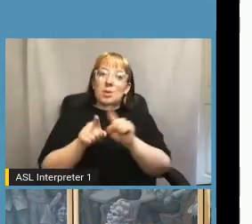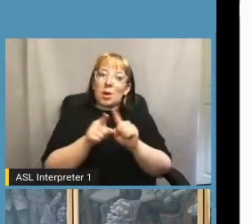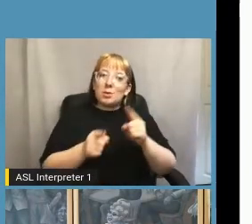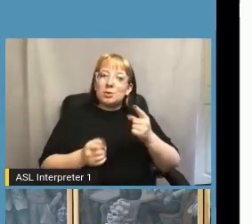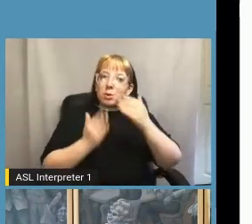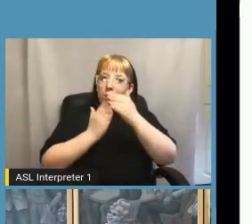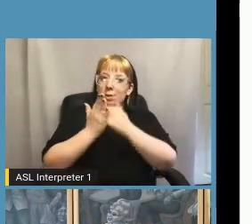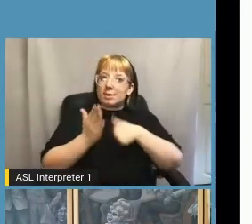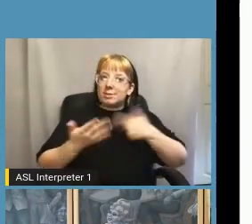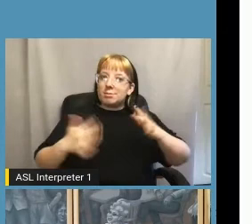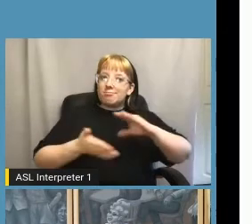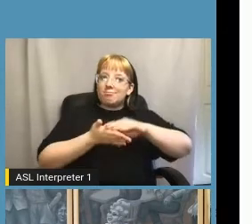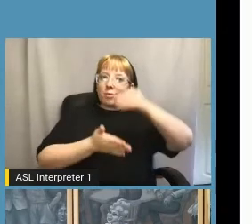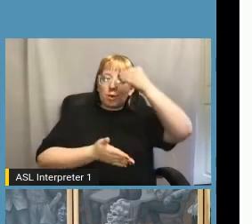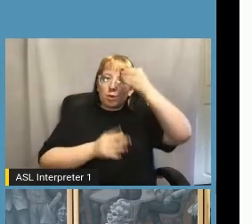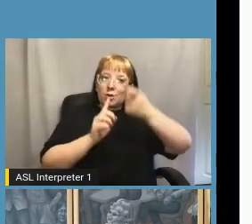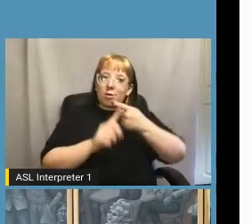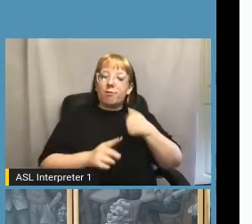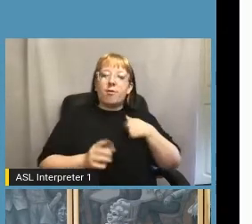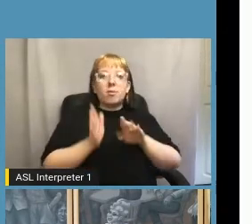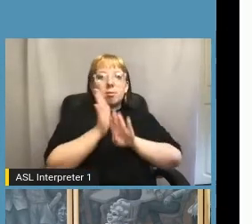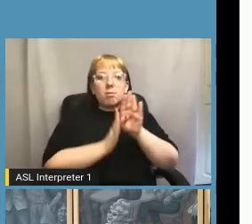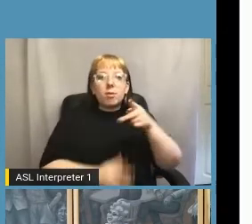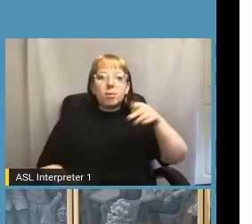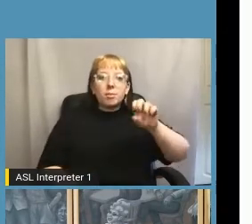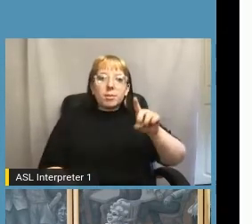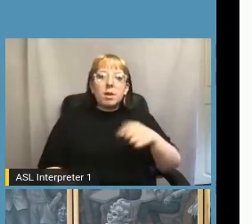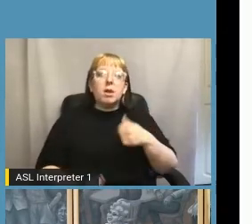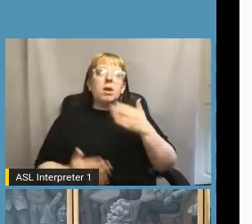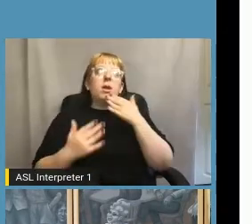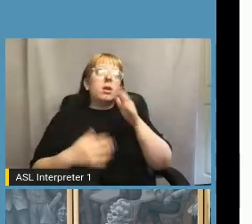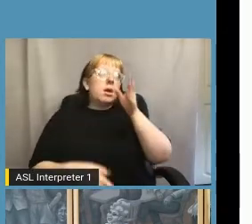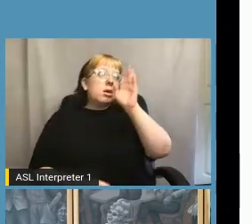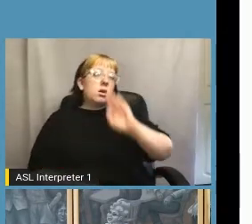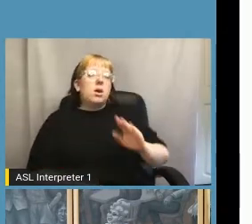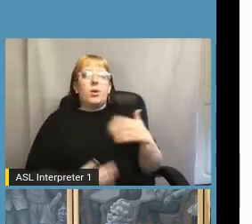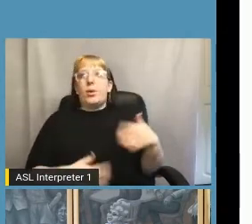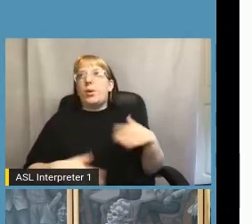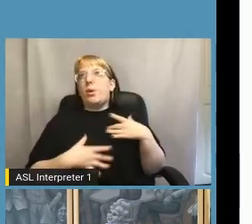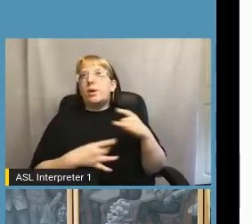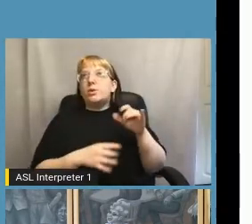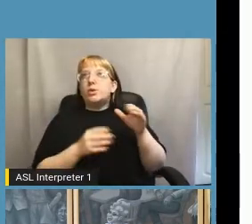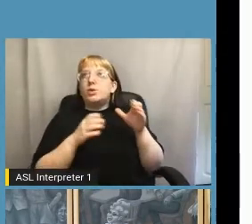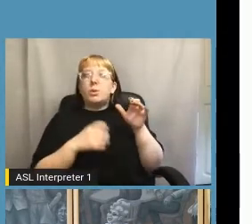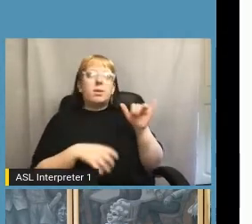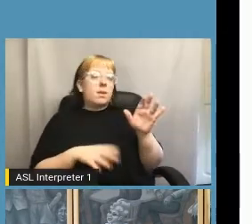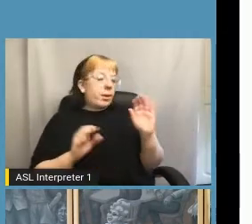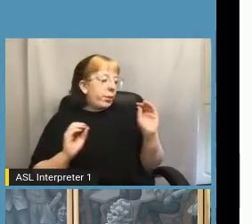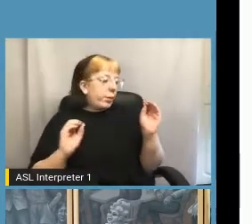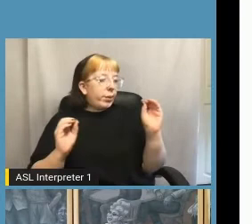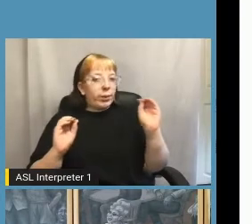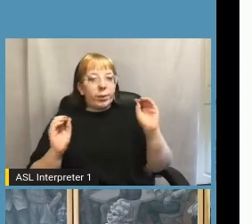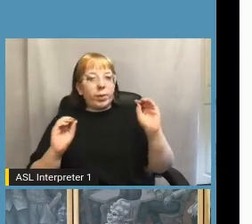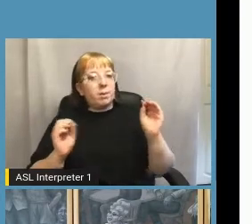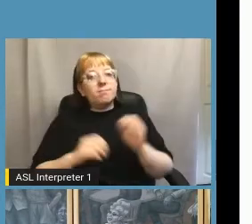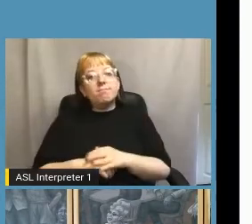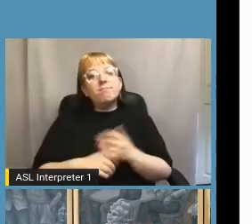come across things in this presentation and think, gosh, I have no interest in doing that. But part of what we'll do is provide those examples.